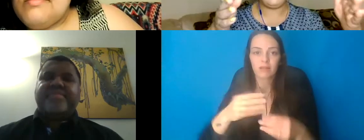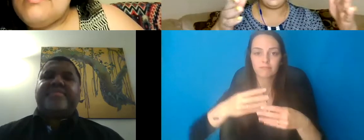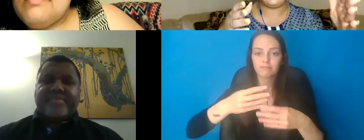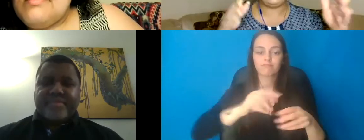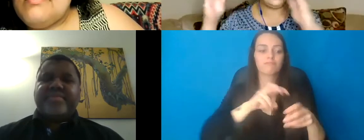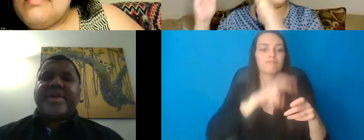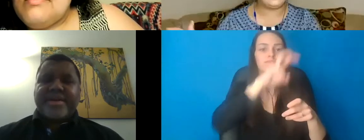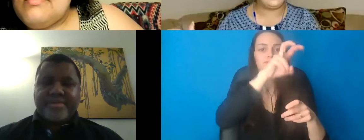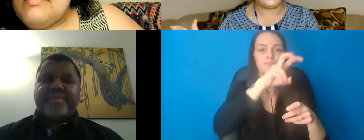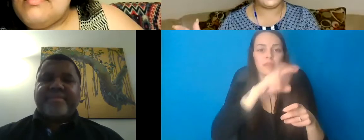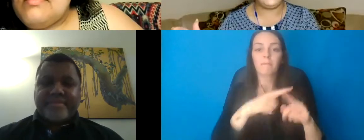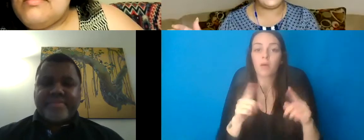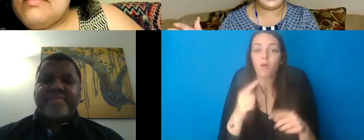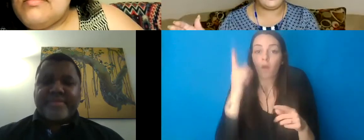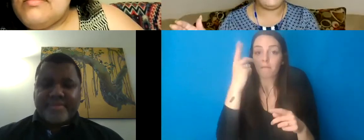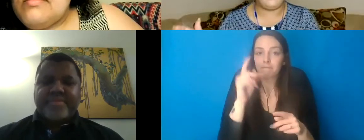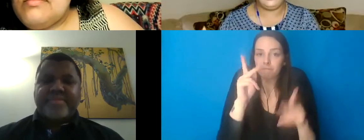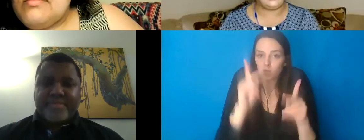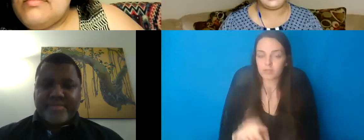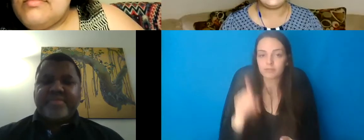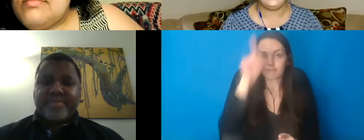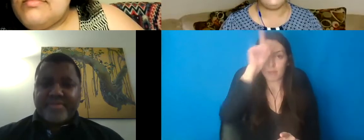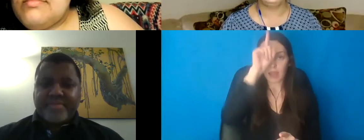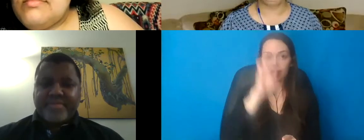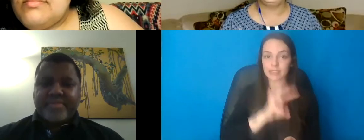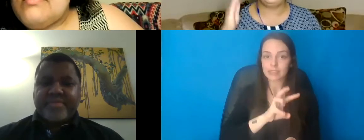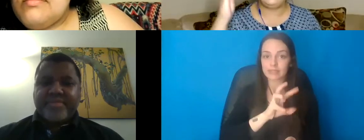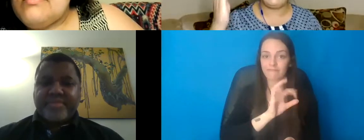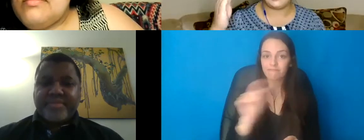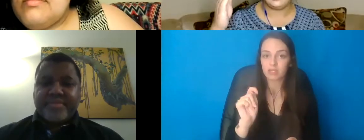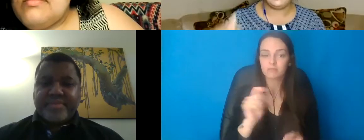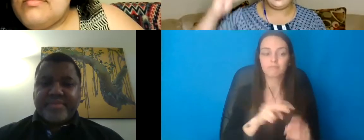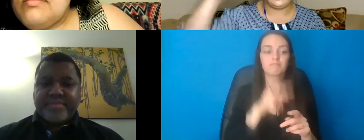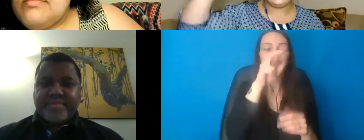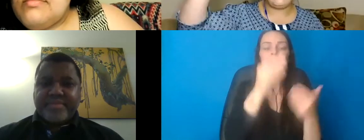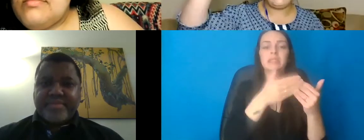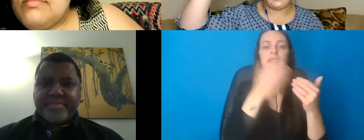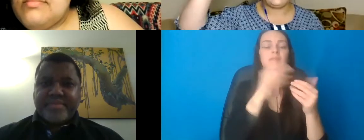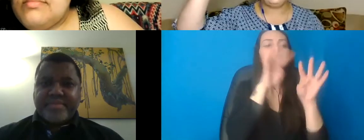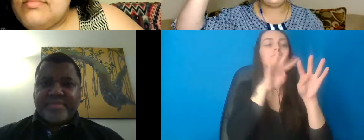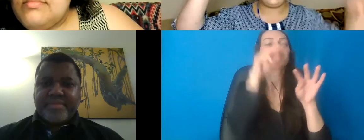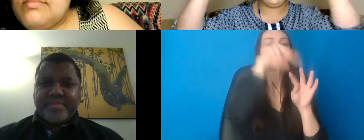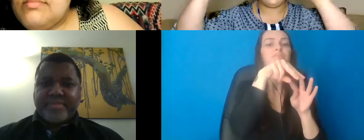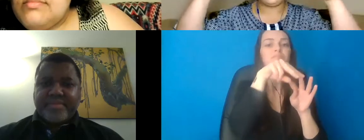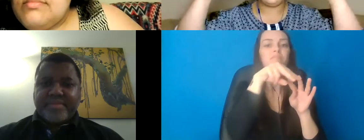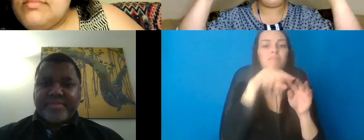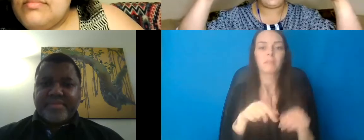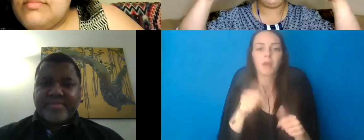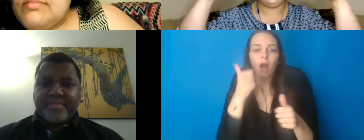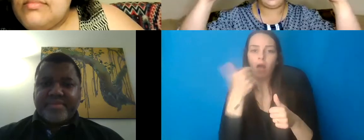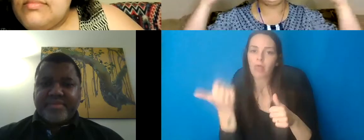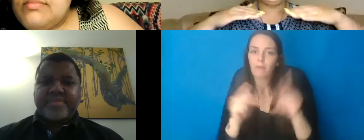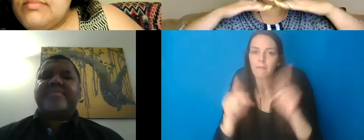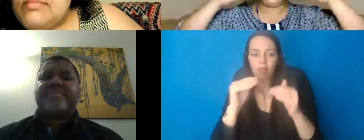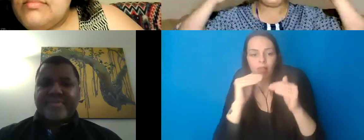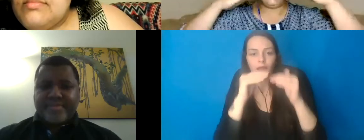6, but the person who's 5 feet, they might not see over. But giving that person a 7-foot ladder and then giving the other person a 5-foot ladder,